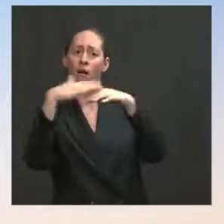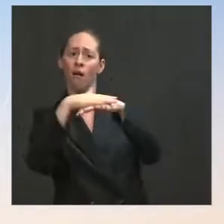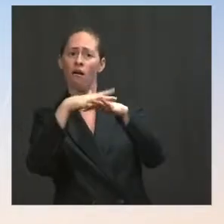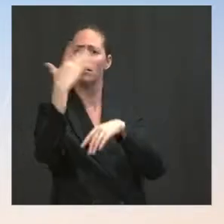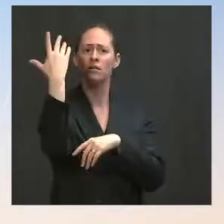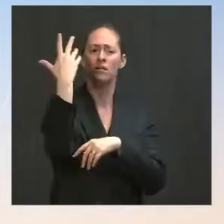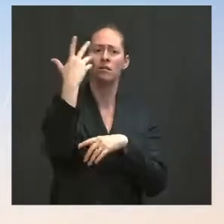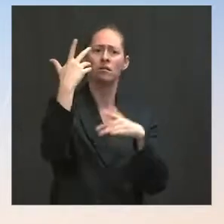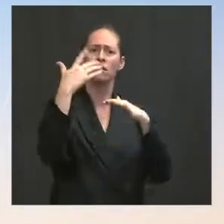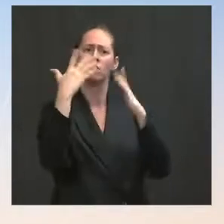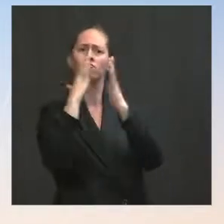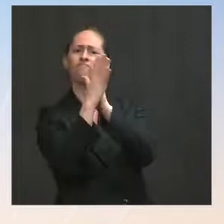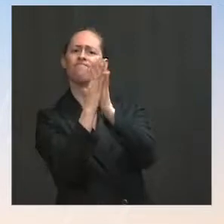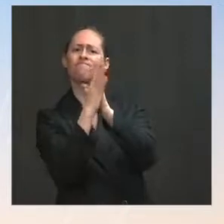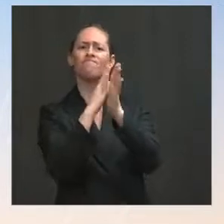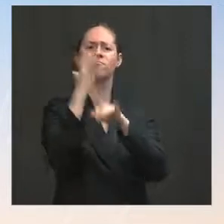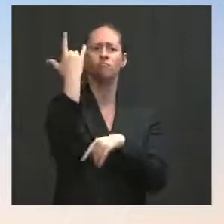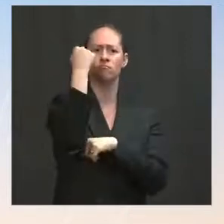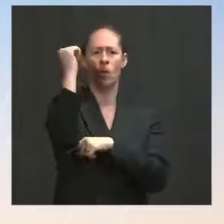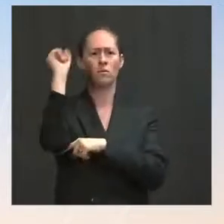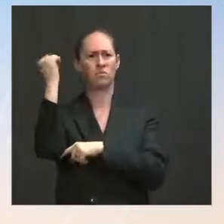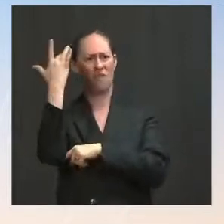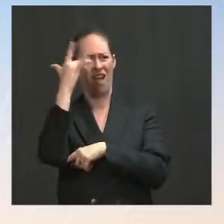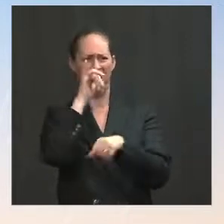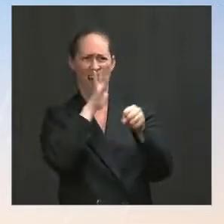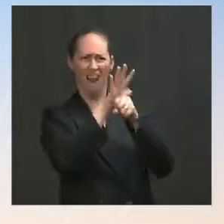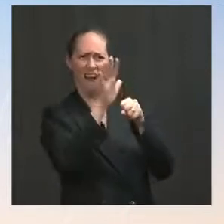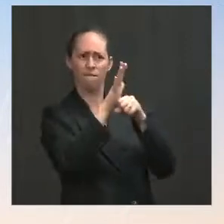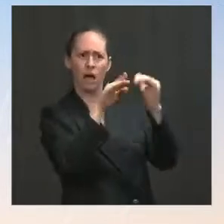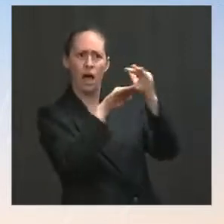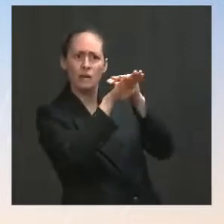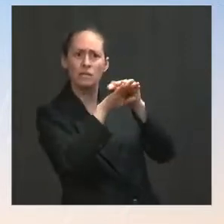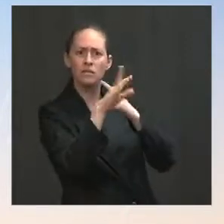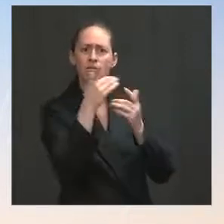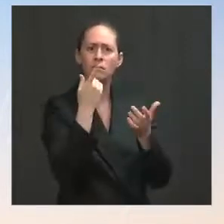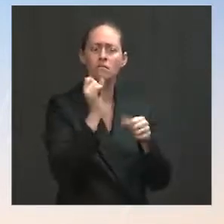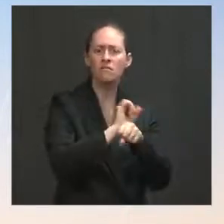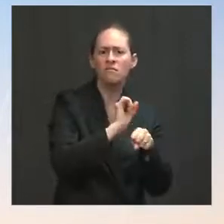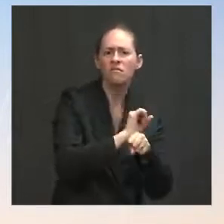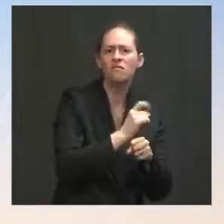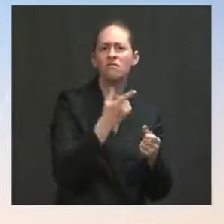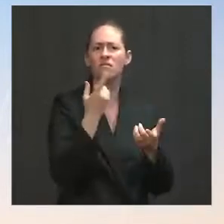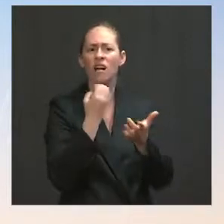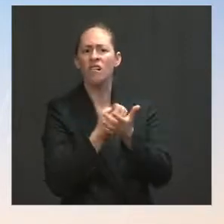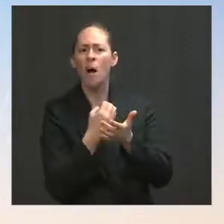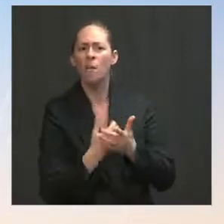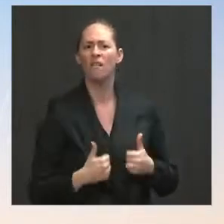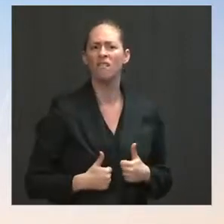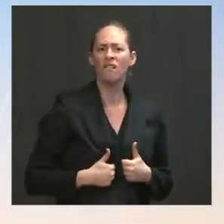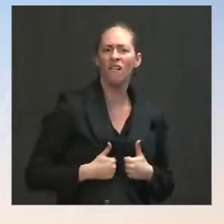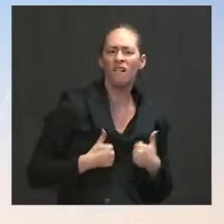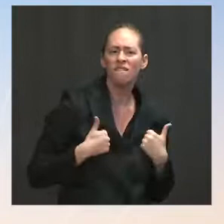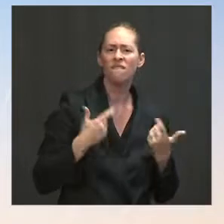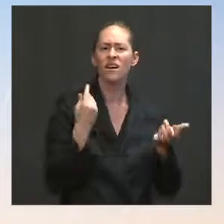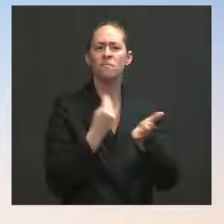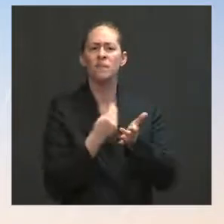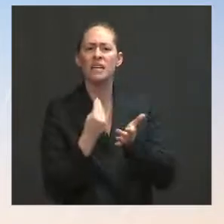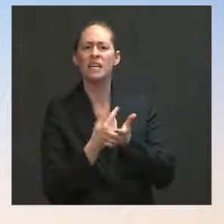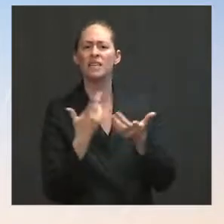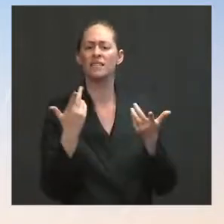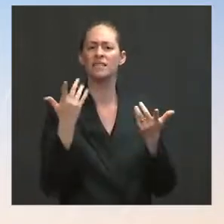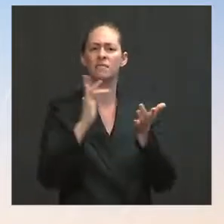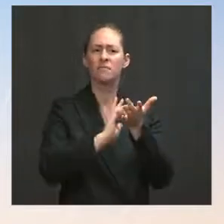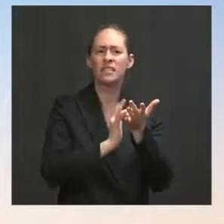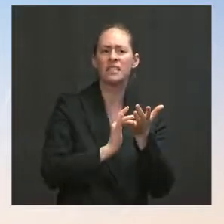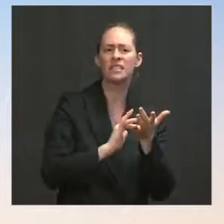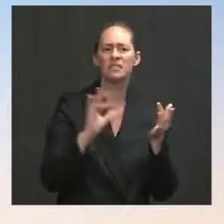of access to economic prosperity, to the medical supplies they need, to a life they deserve